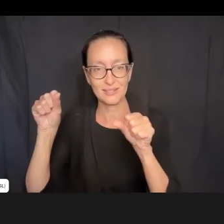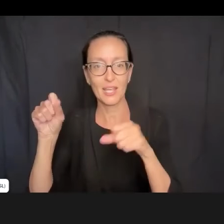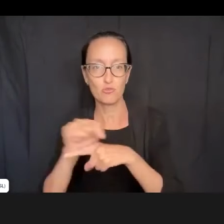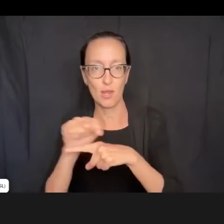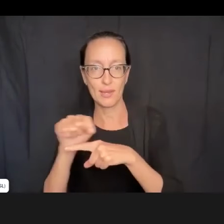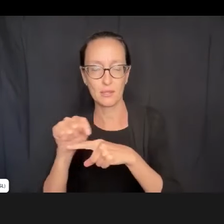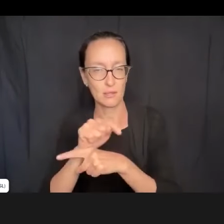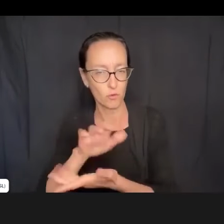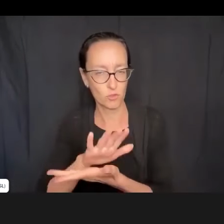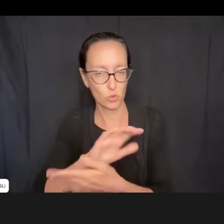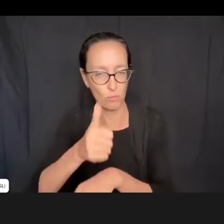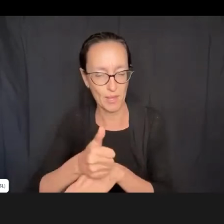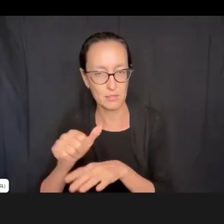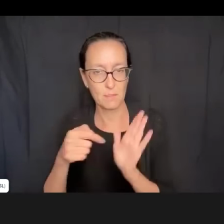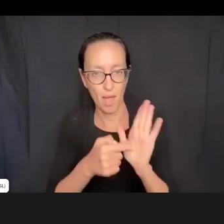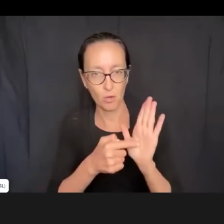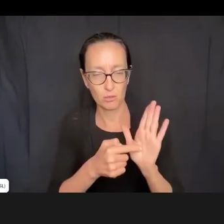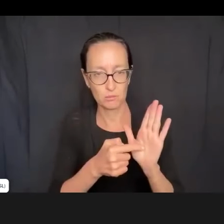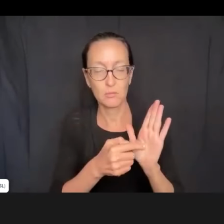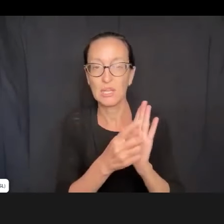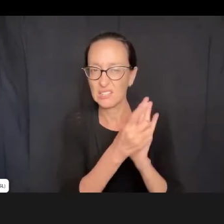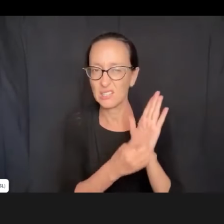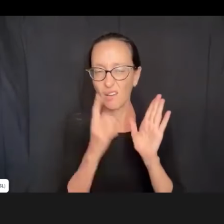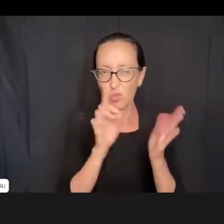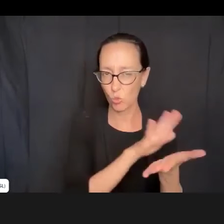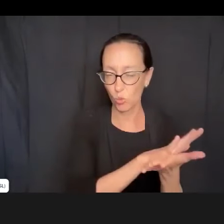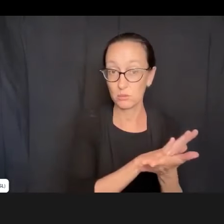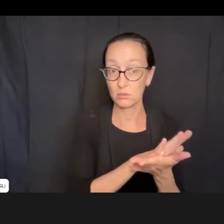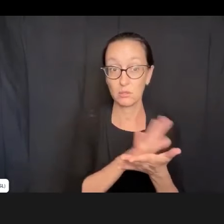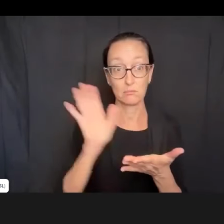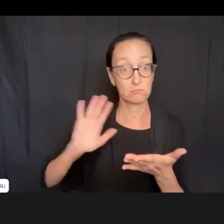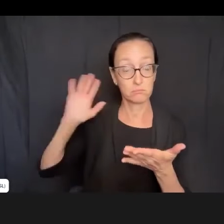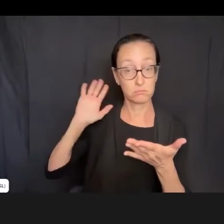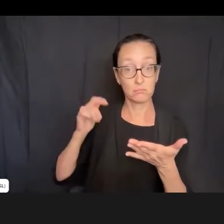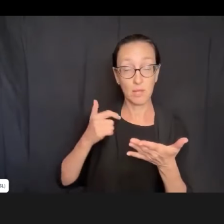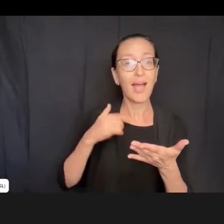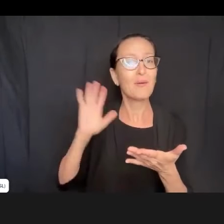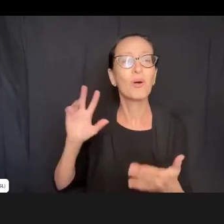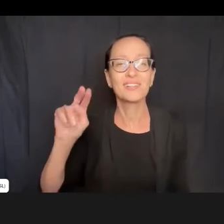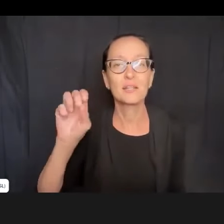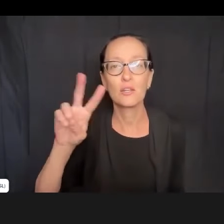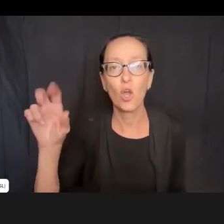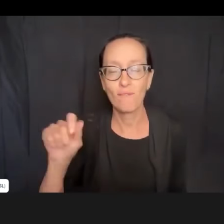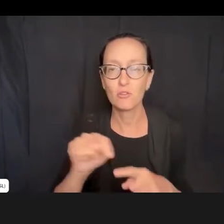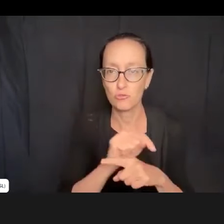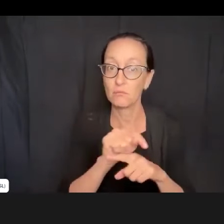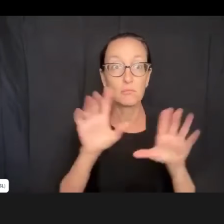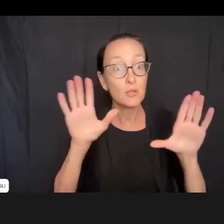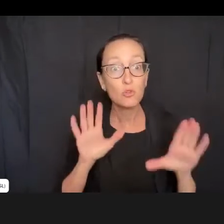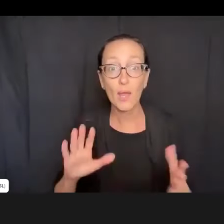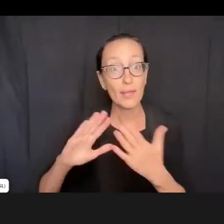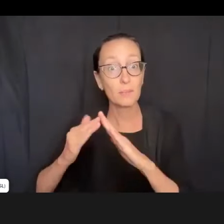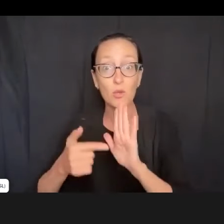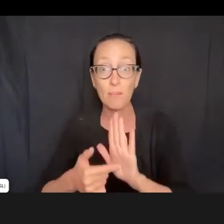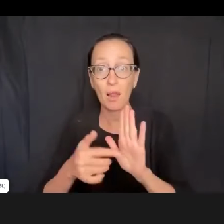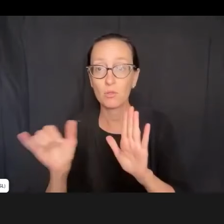because it was designed to work in schools. Early on in my training, I actually was NOVA trained, and it was a great model for community. So we took a